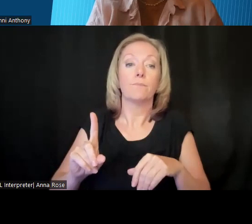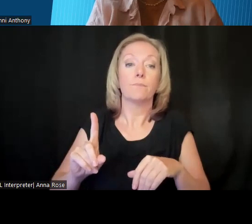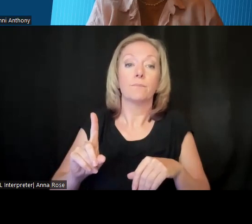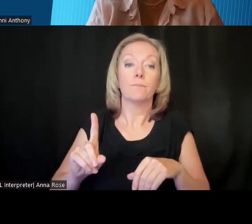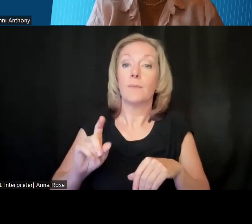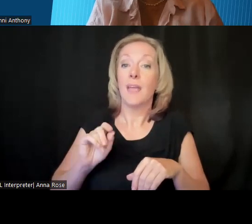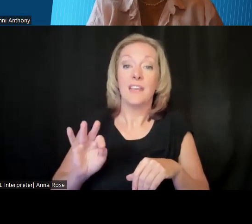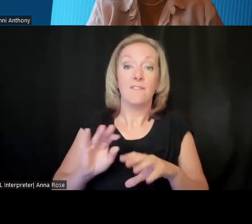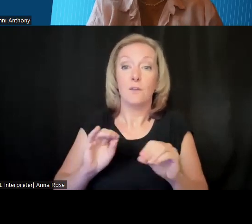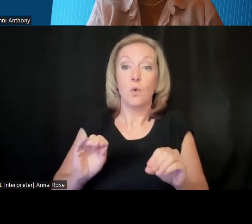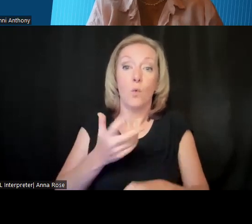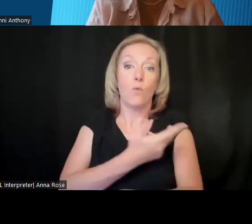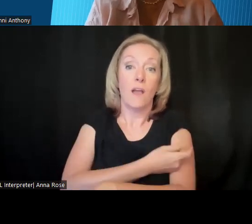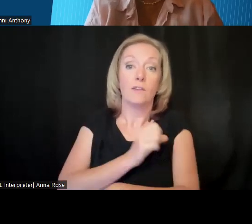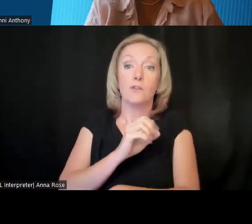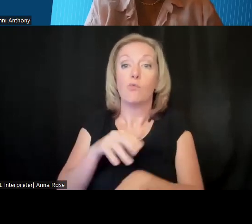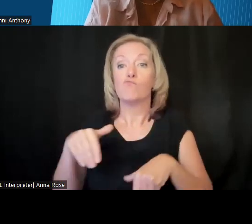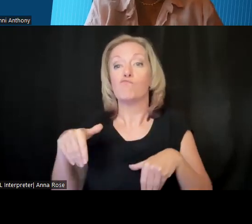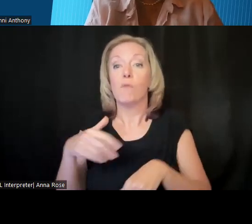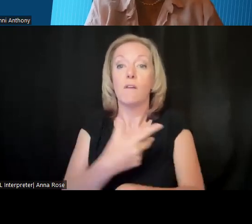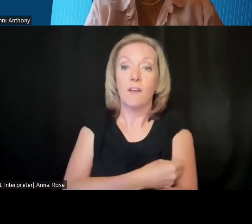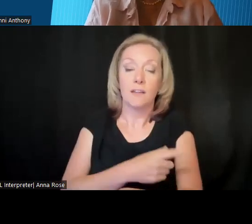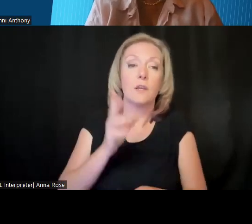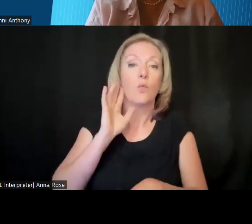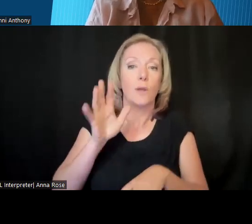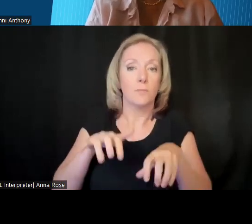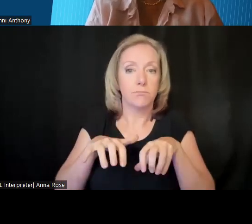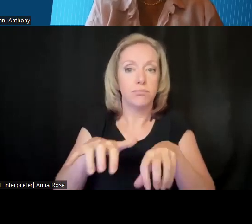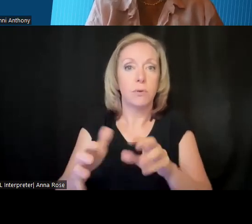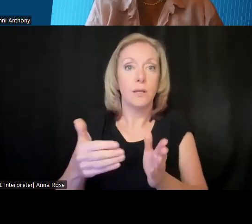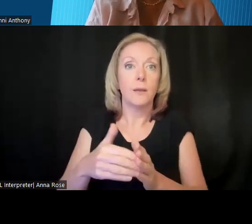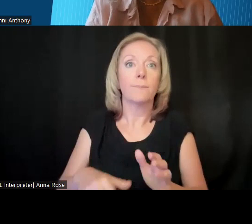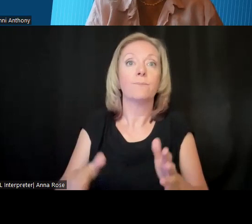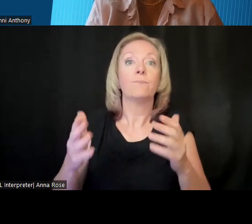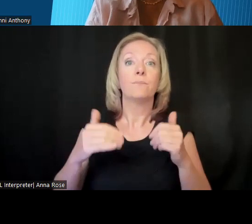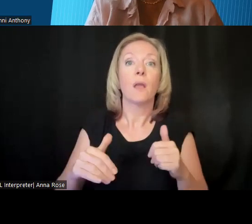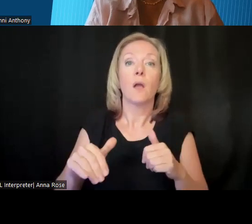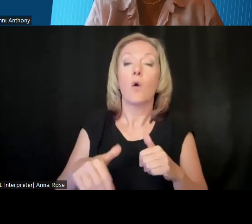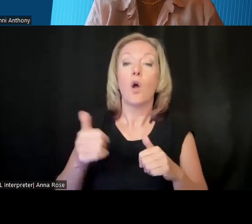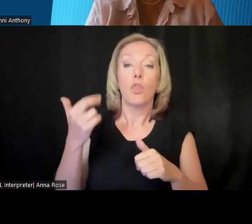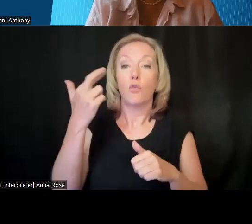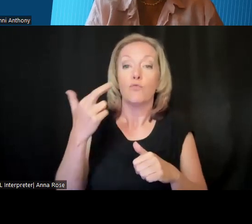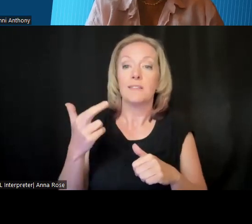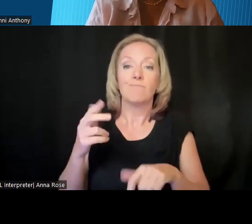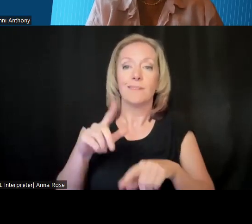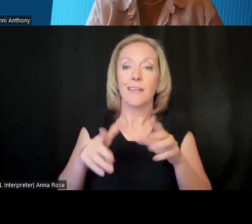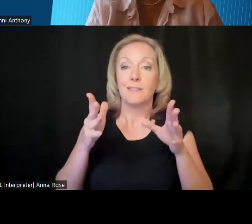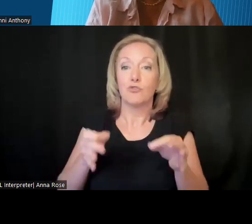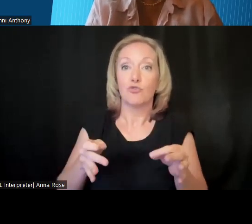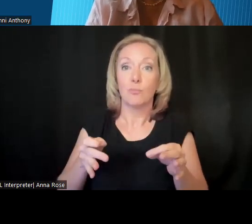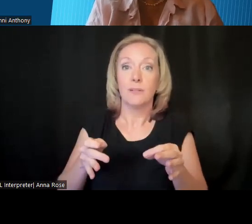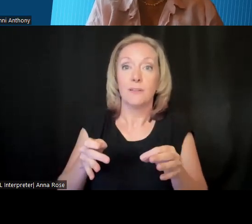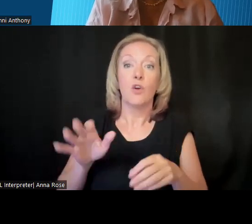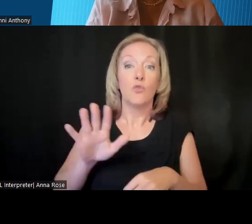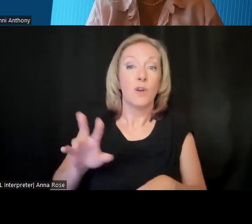lack of vaccination. And then we see etiologies that are undetermined. So we have almost